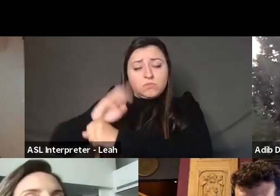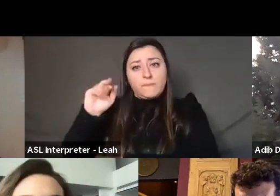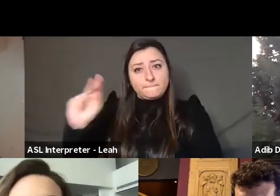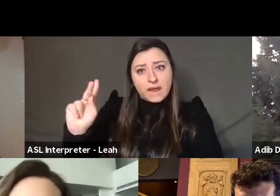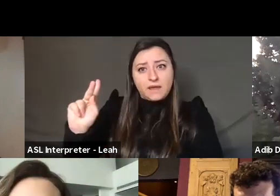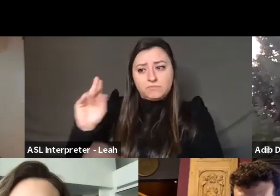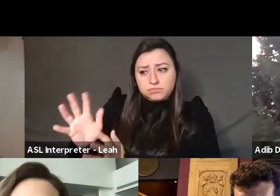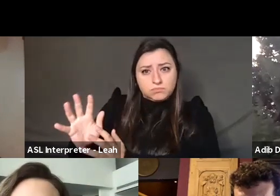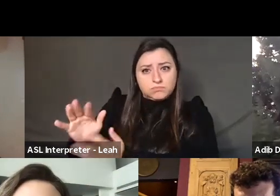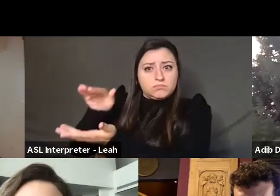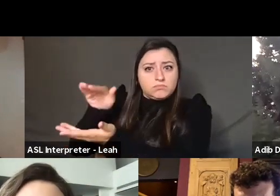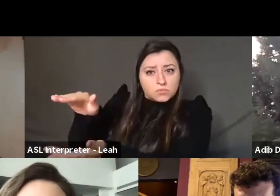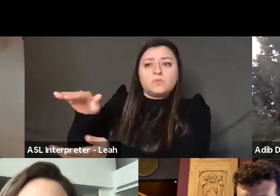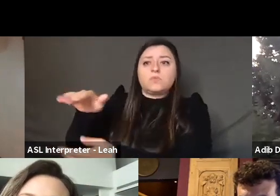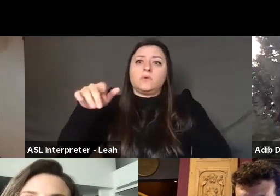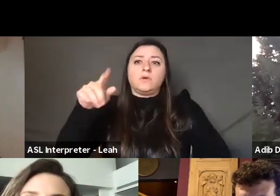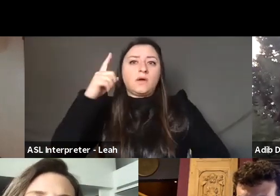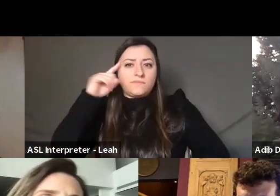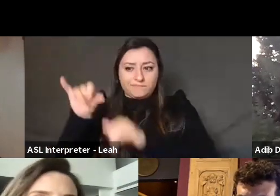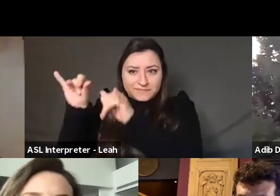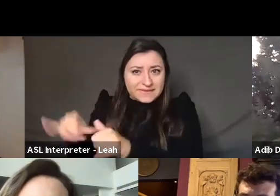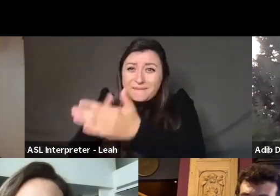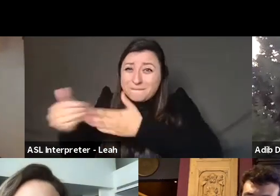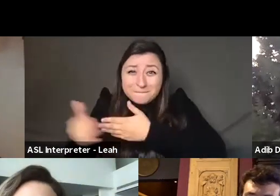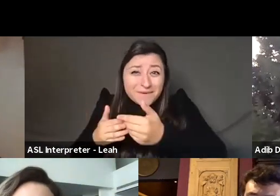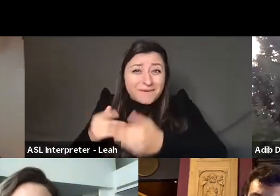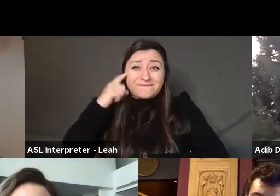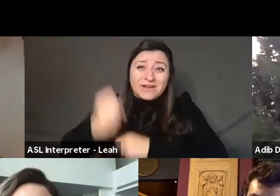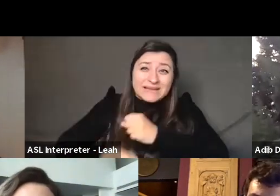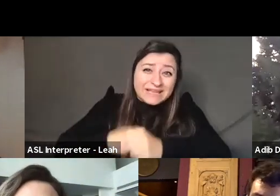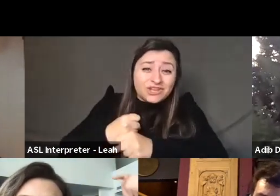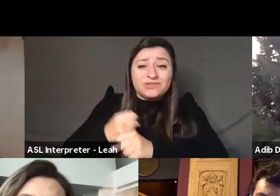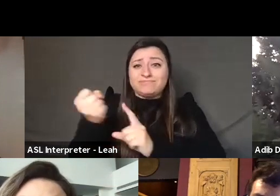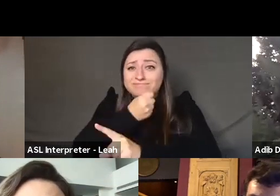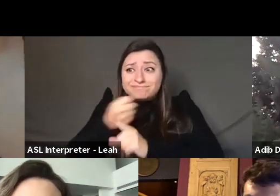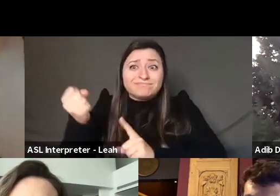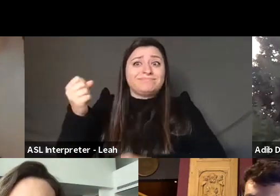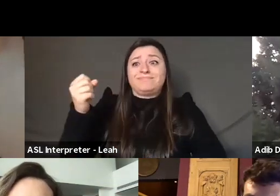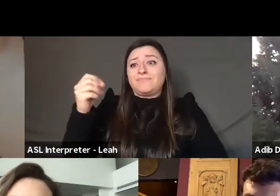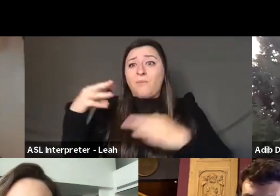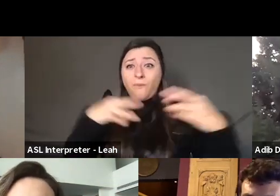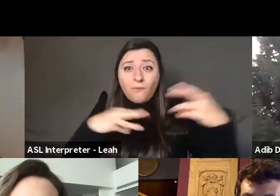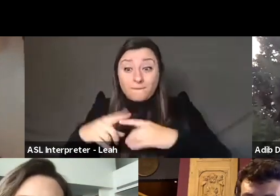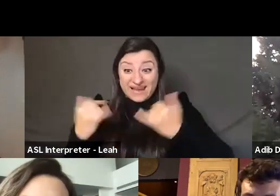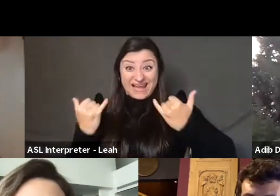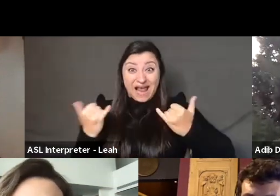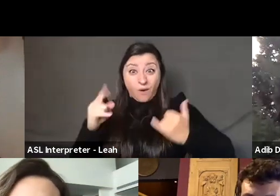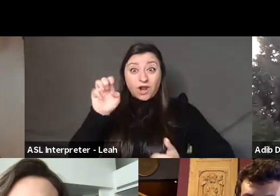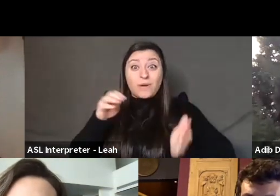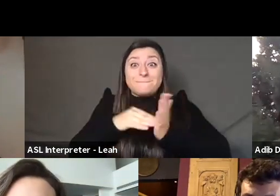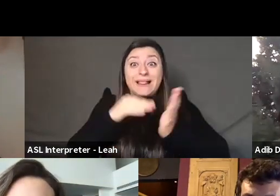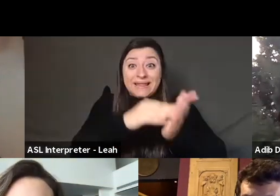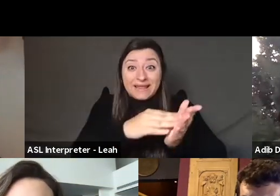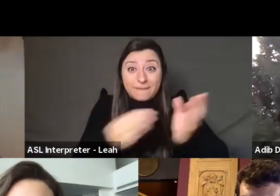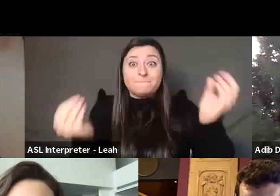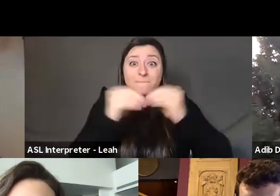supposedly solid banking system, despite years of bloodshed, trauma, and war. Whereas now, 100 billion plus of